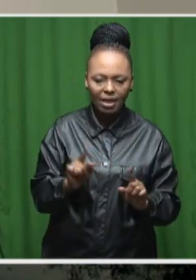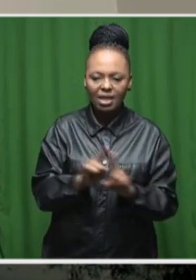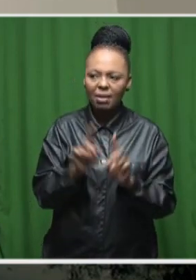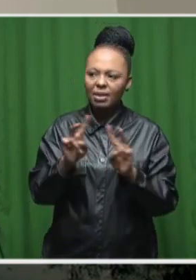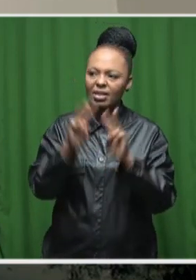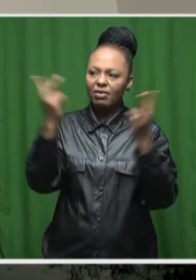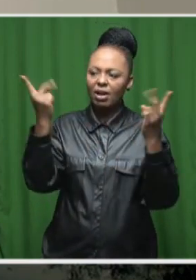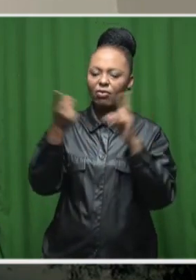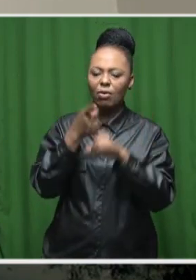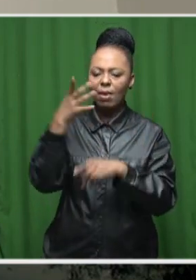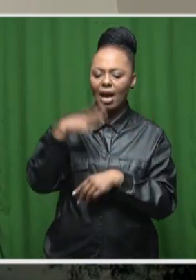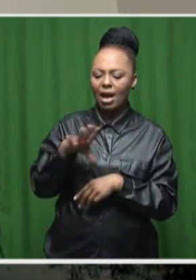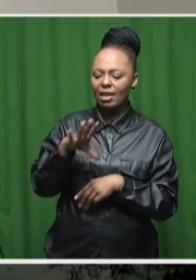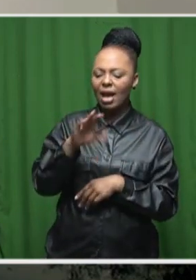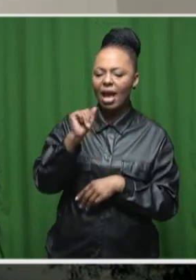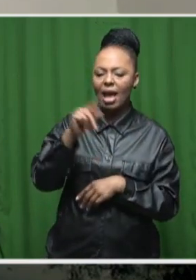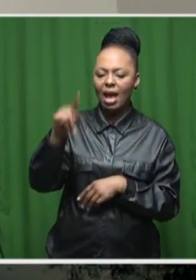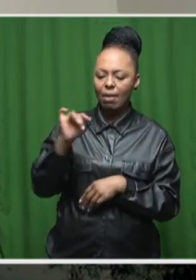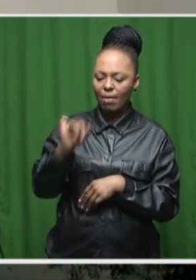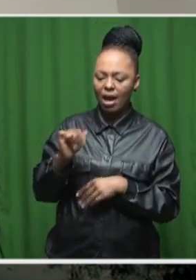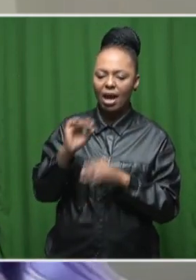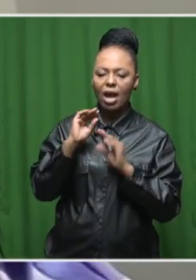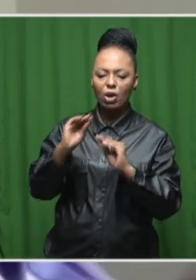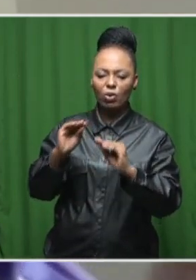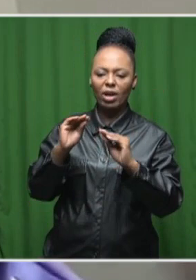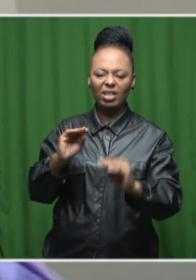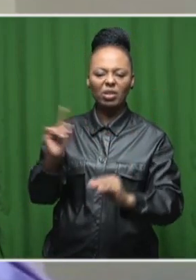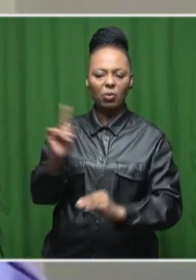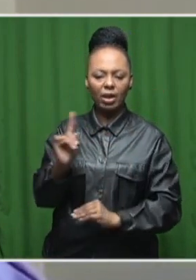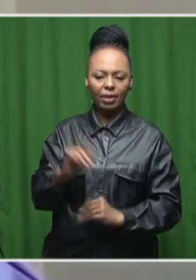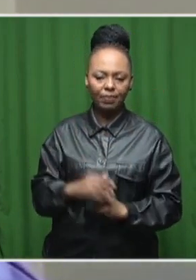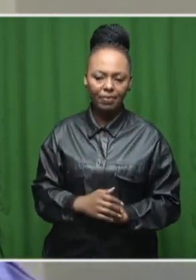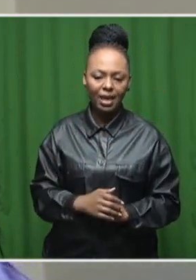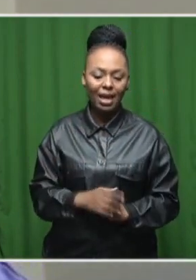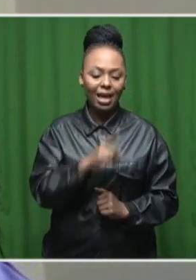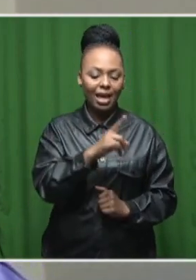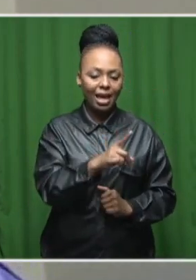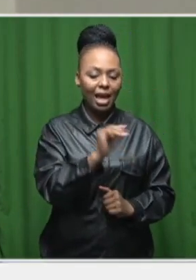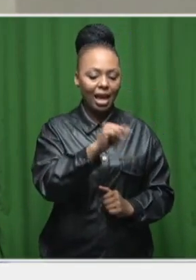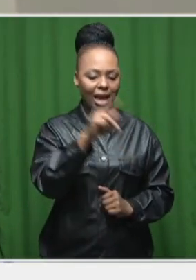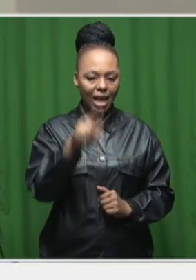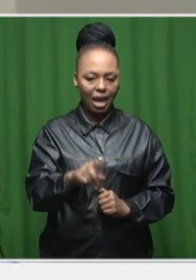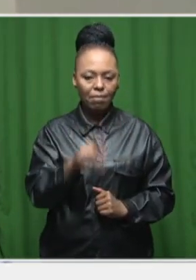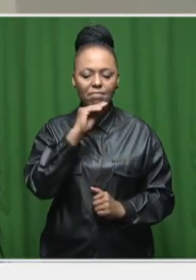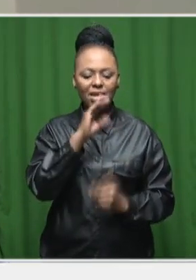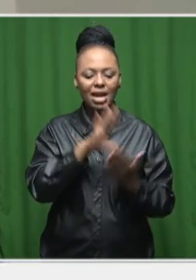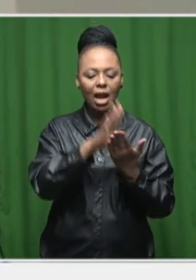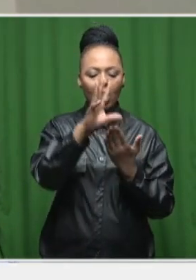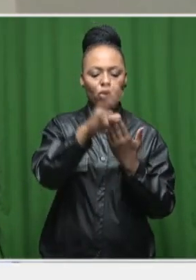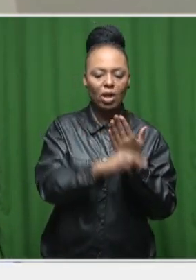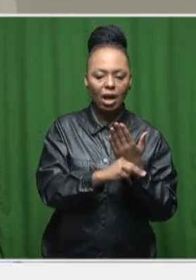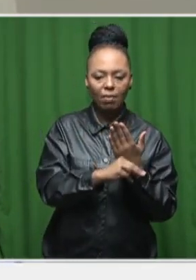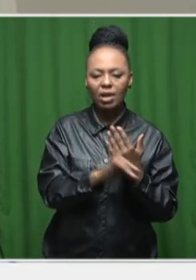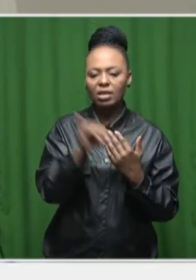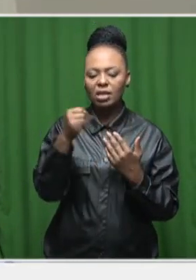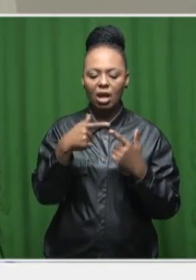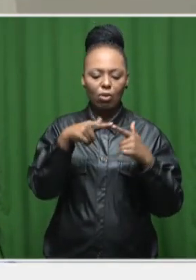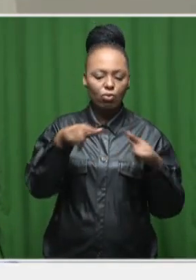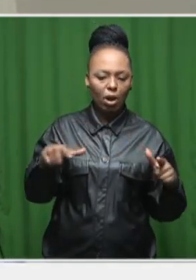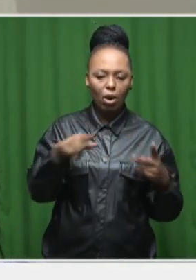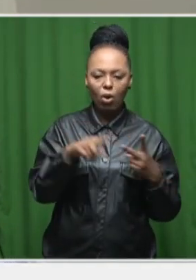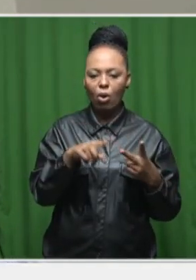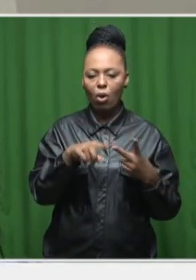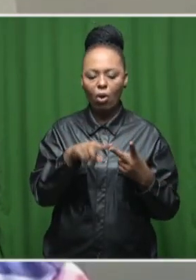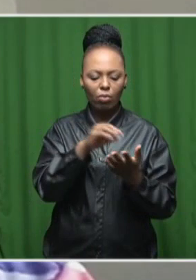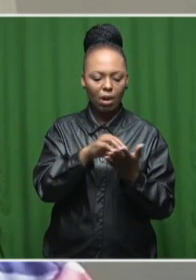apps? So this app is the curriculum. So it's not only numeracy or literacy or